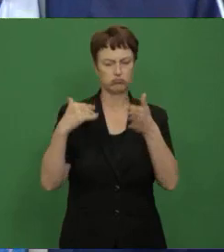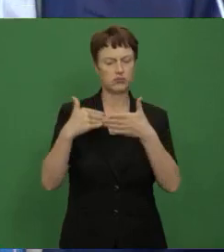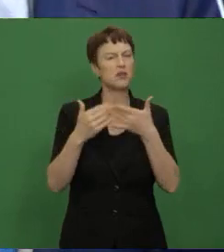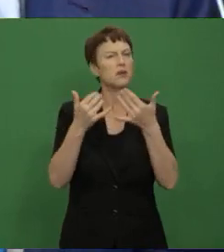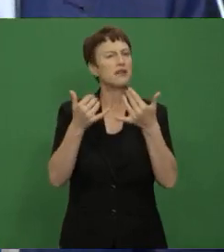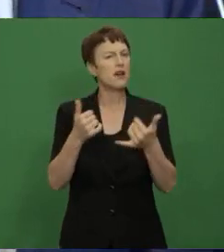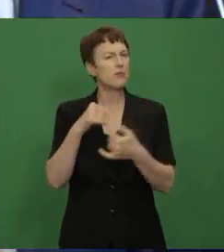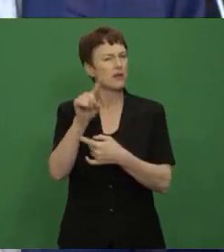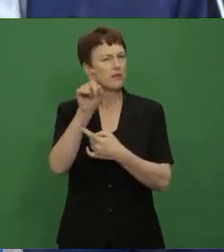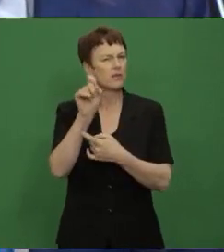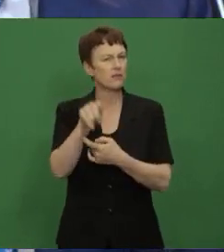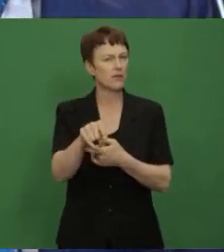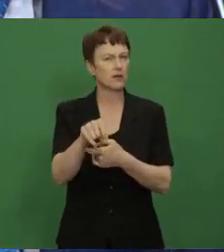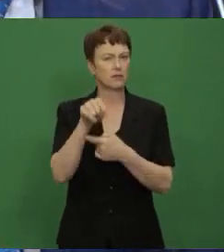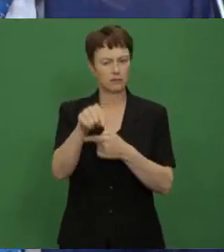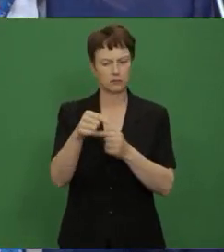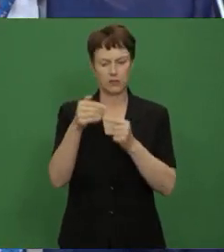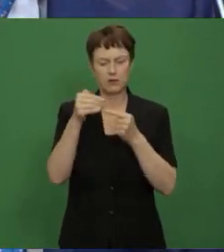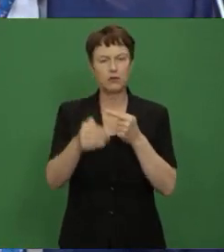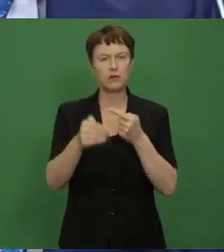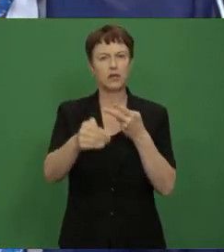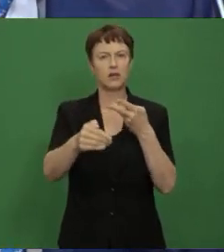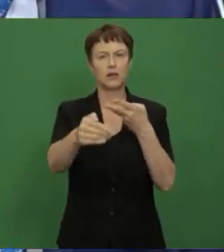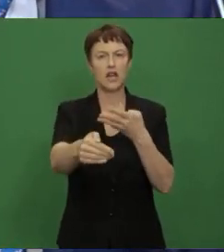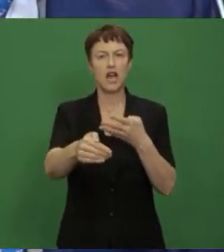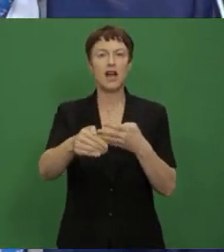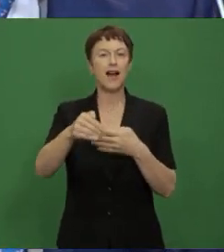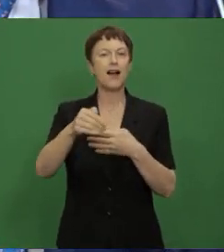timing of the repo rate increases in the QPM?